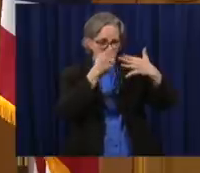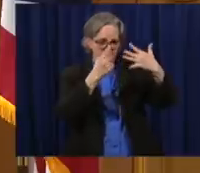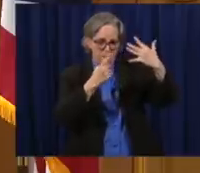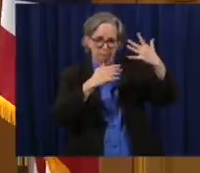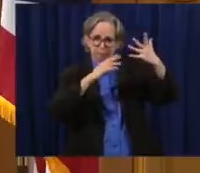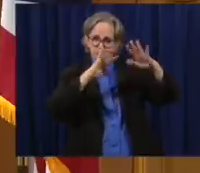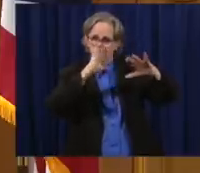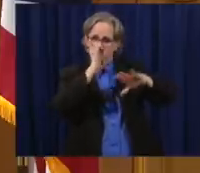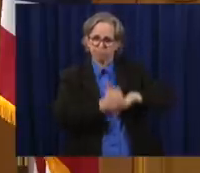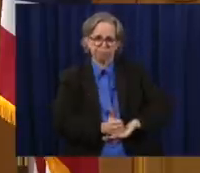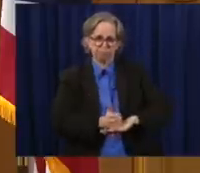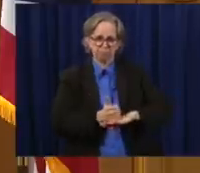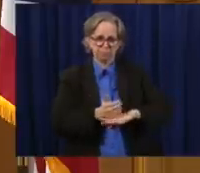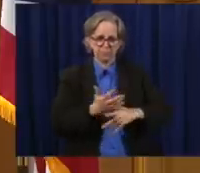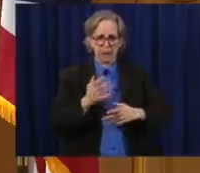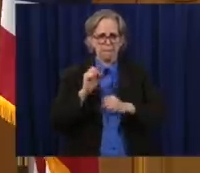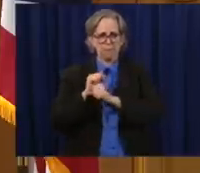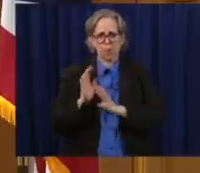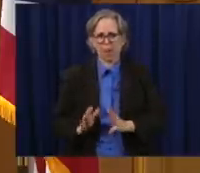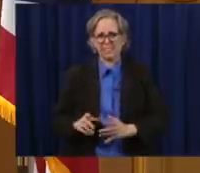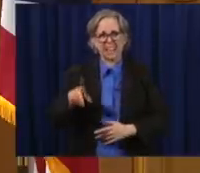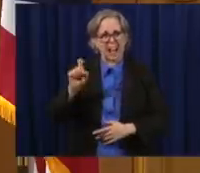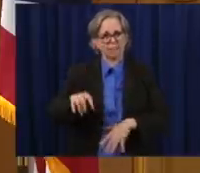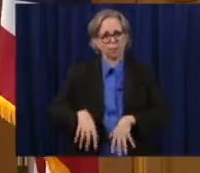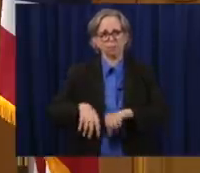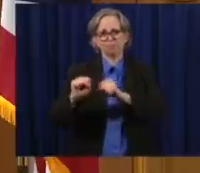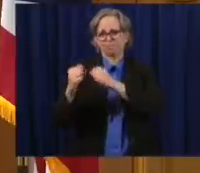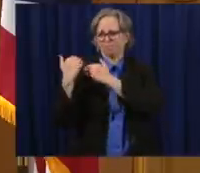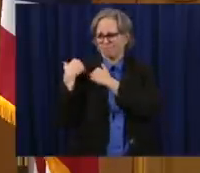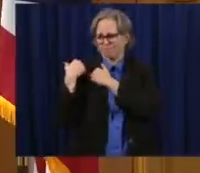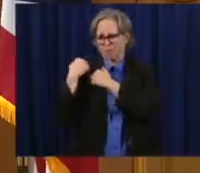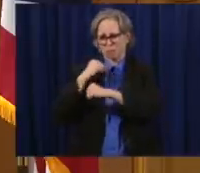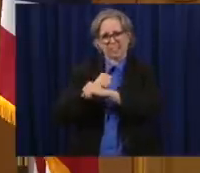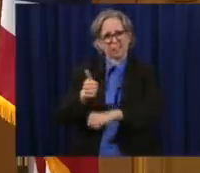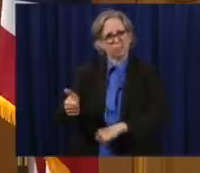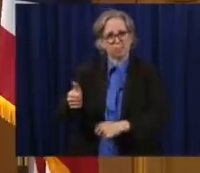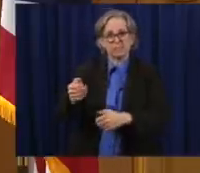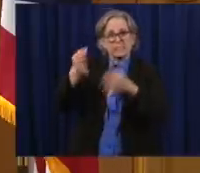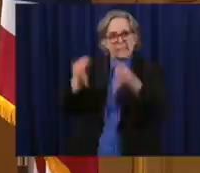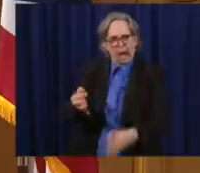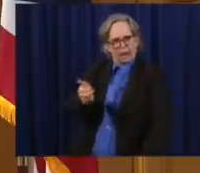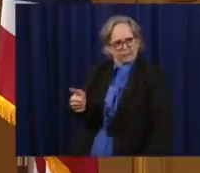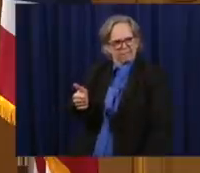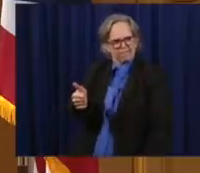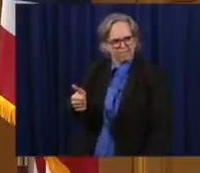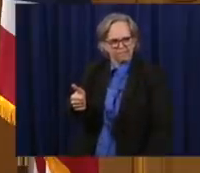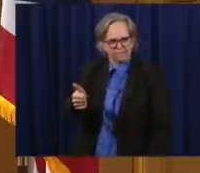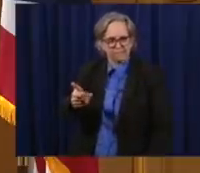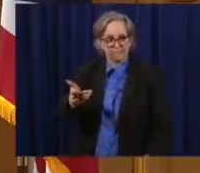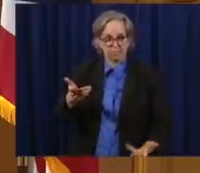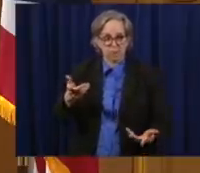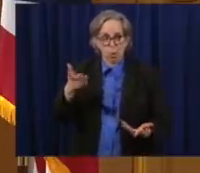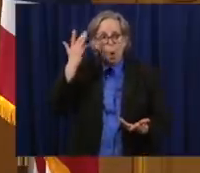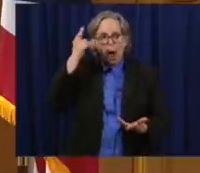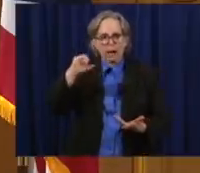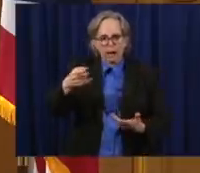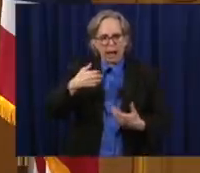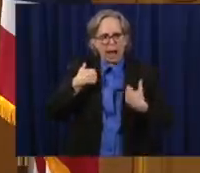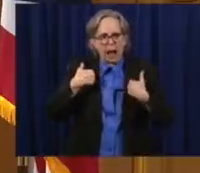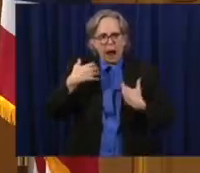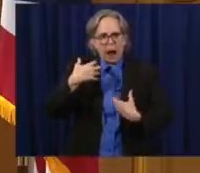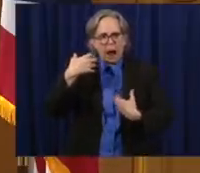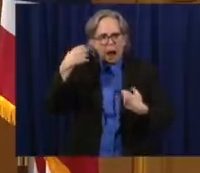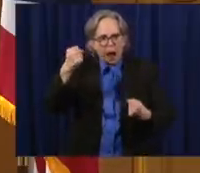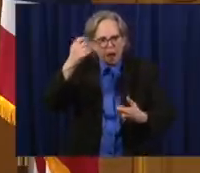employee is still going to have to make a decision. And if they have a health situation that puts them at